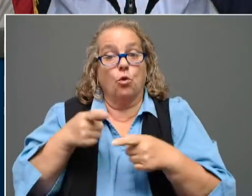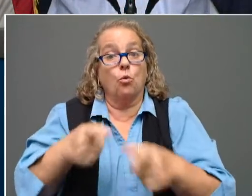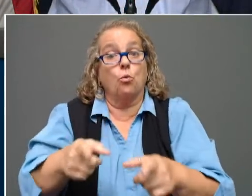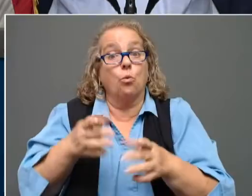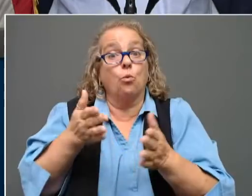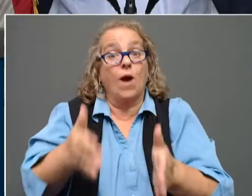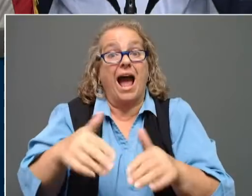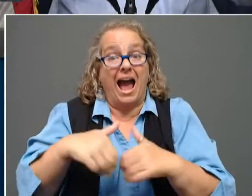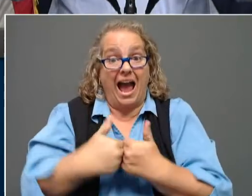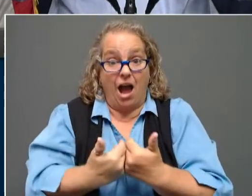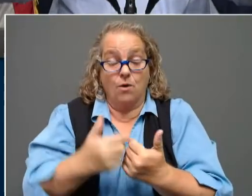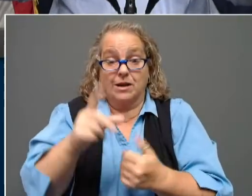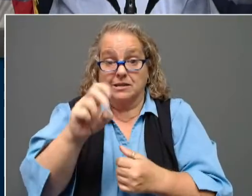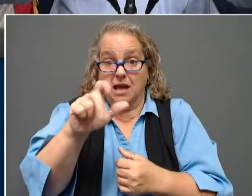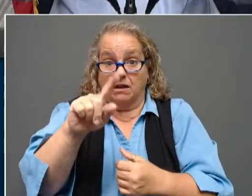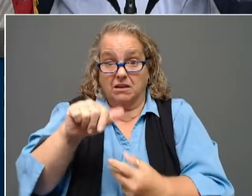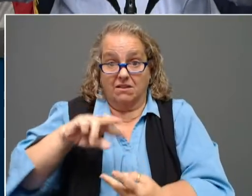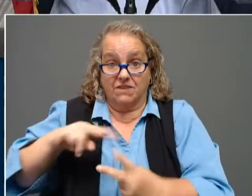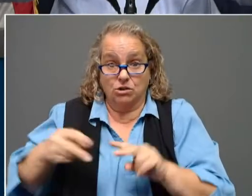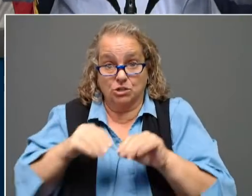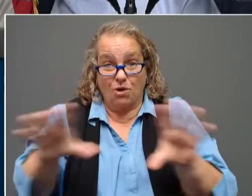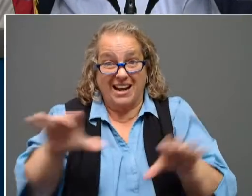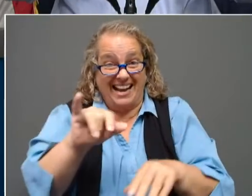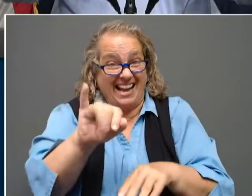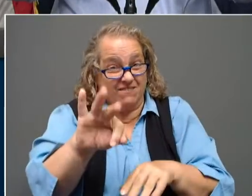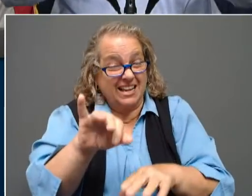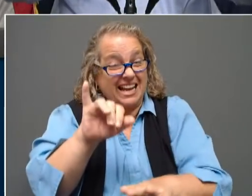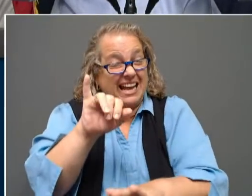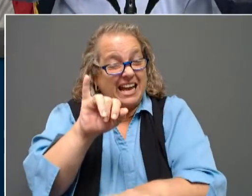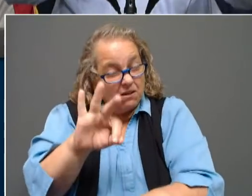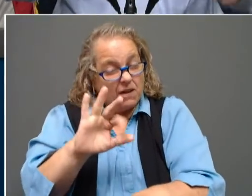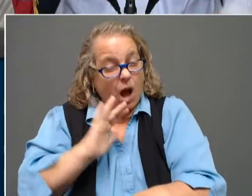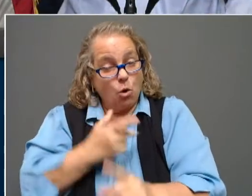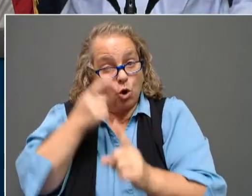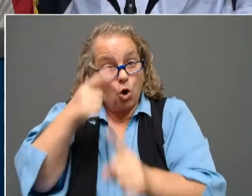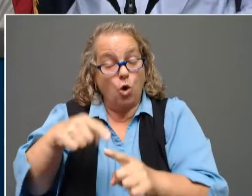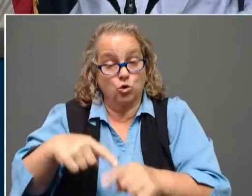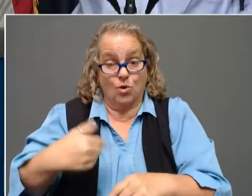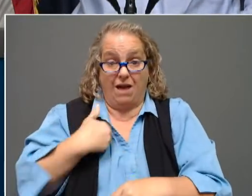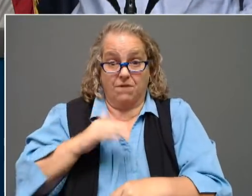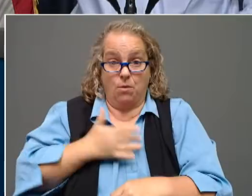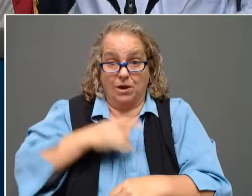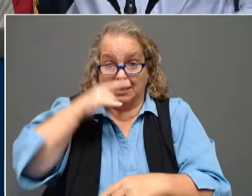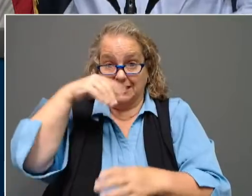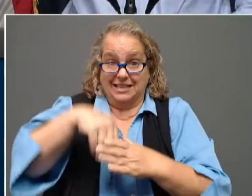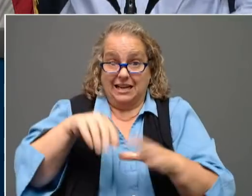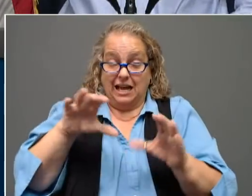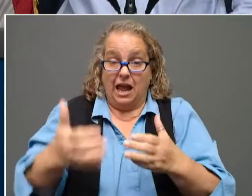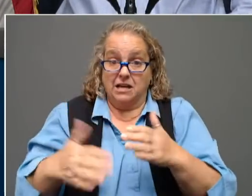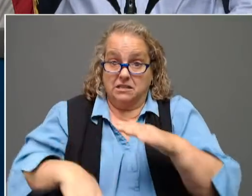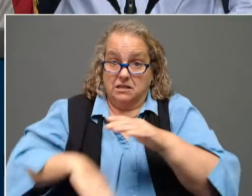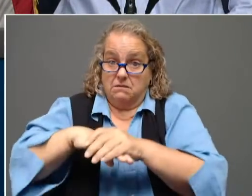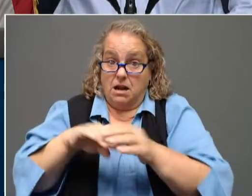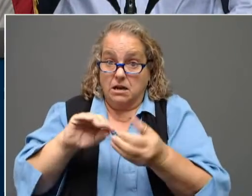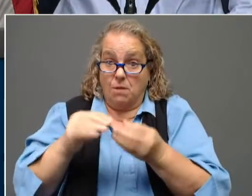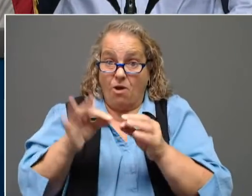if our goal is to have our kids in class the maximum number of days, this is a